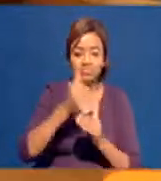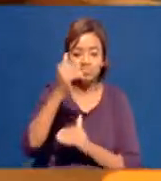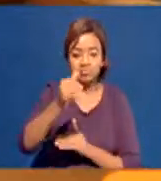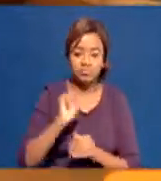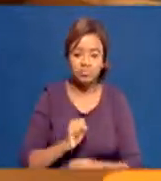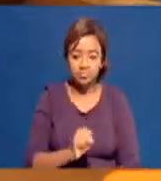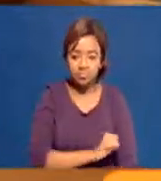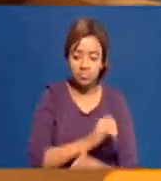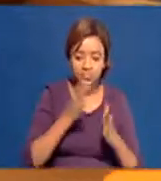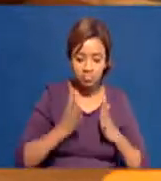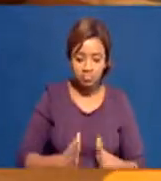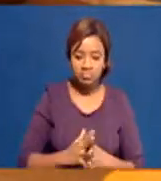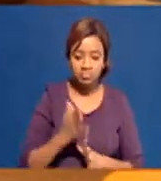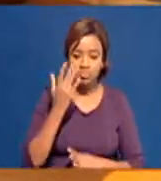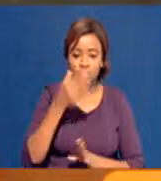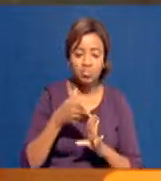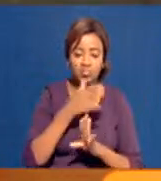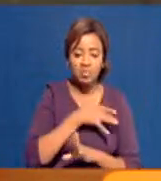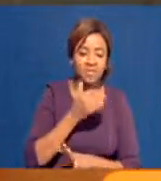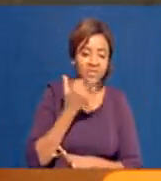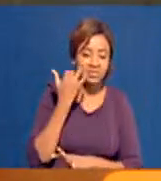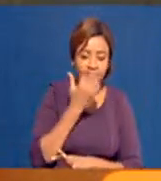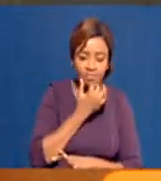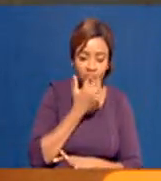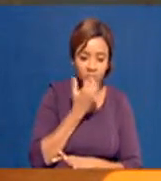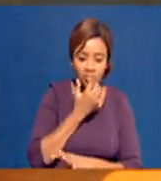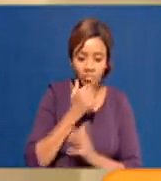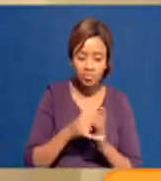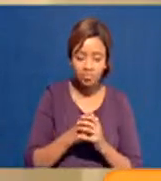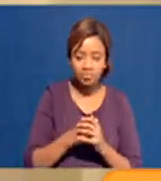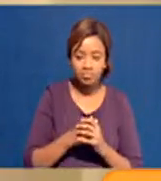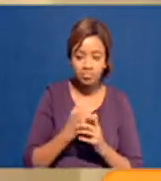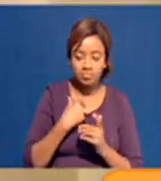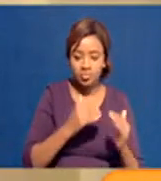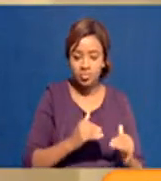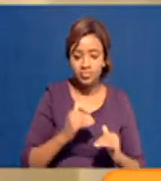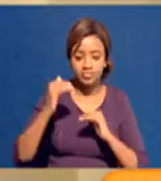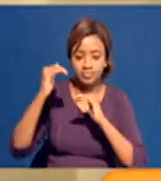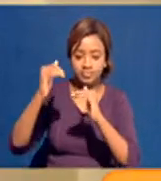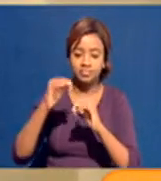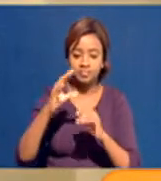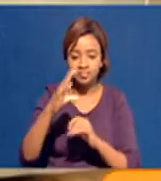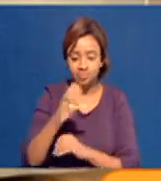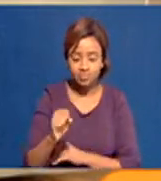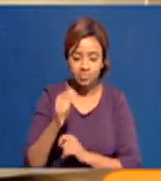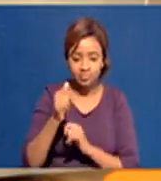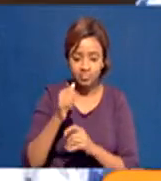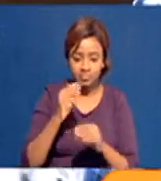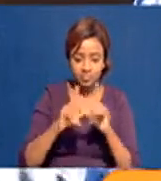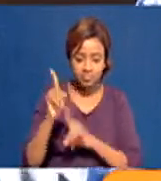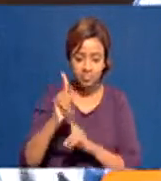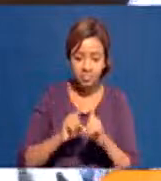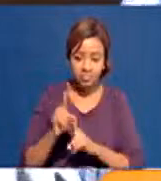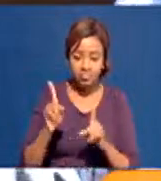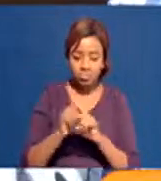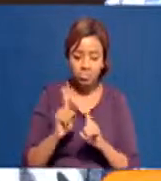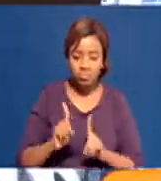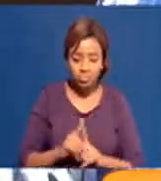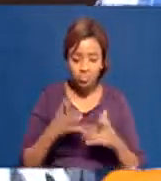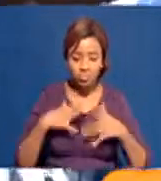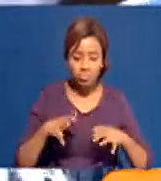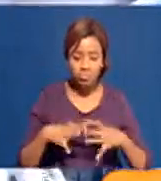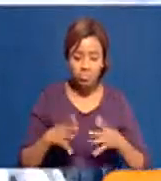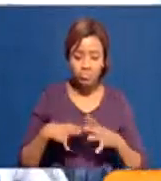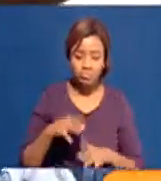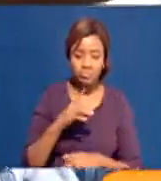replace Kipchumba Murkomen, who was appointed the Cabinet Secretary for Transport. For the low voter turnout, we